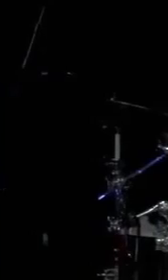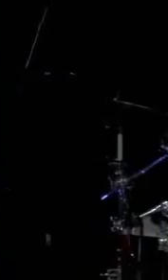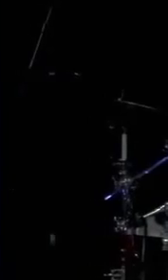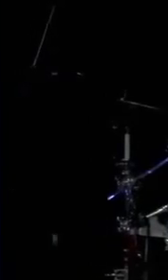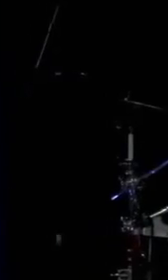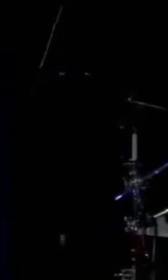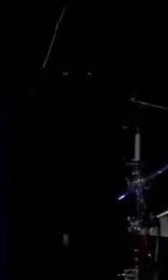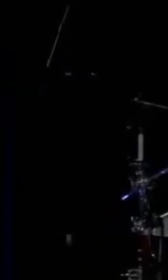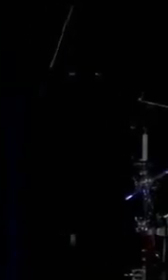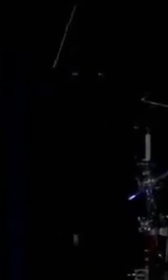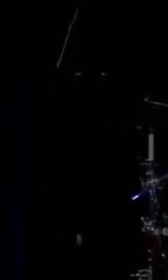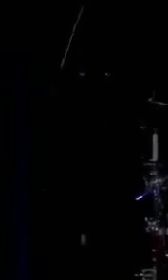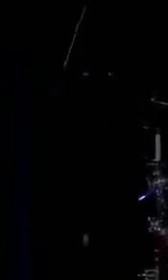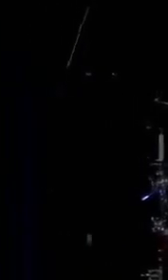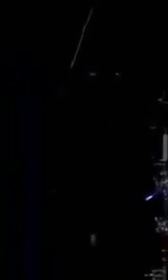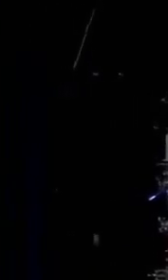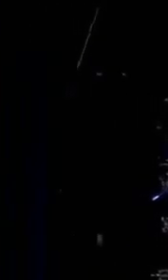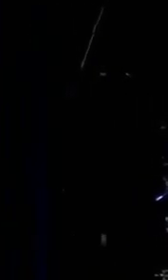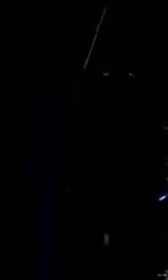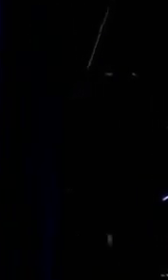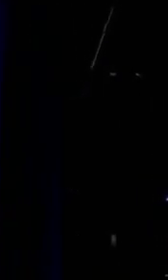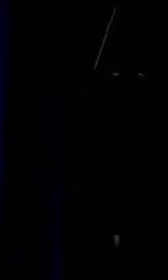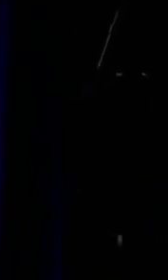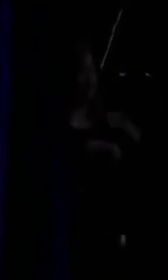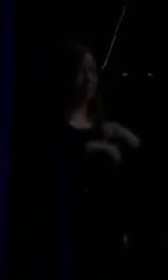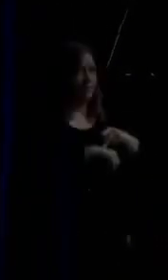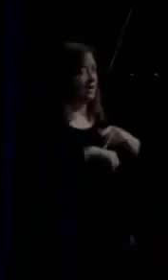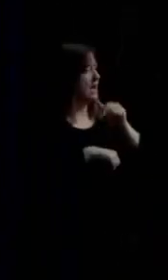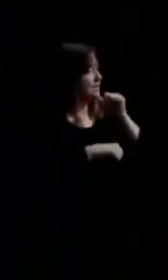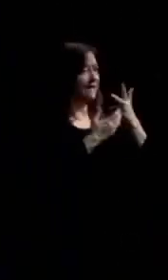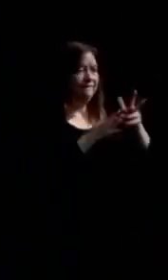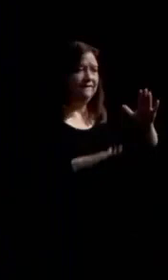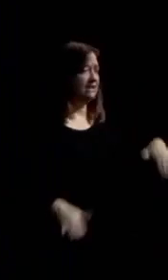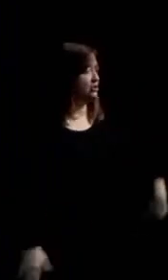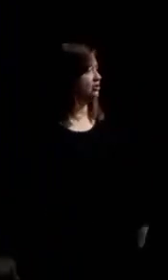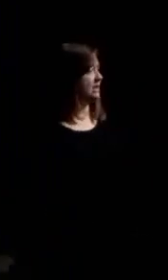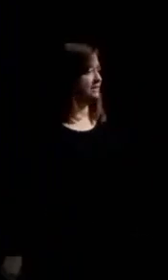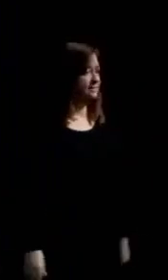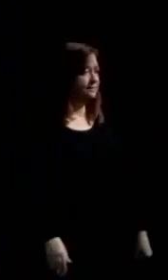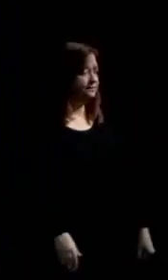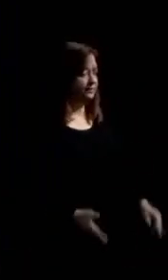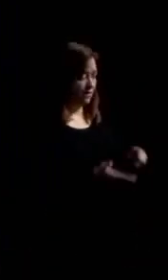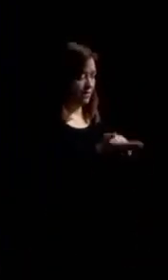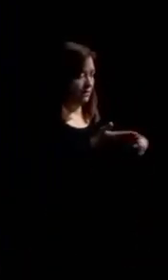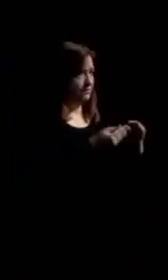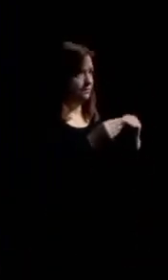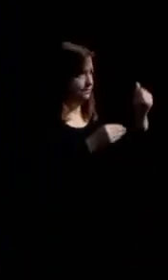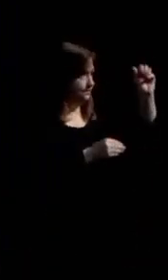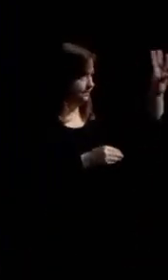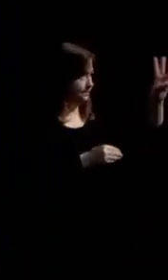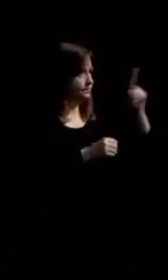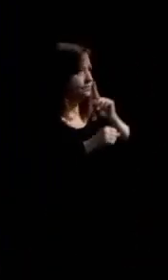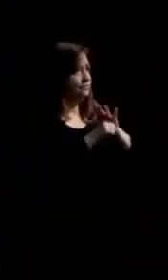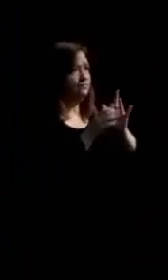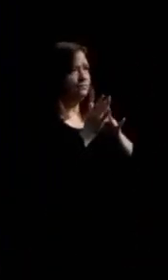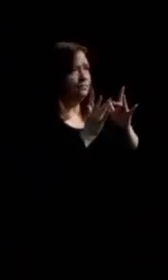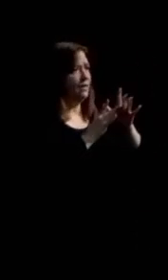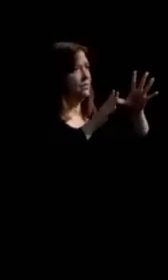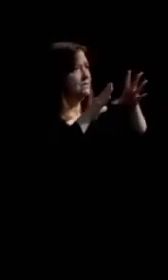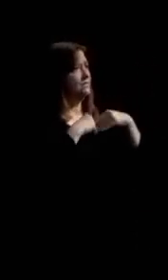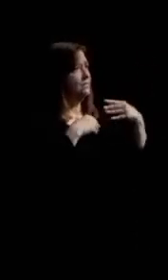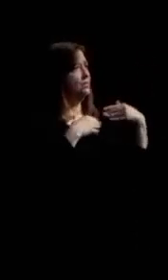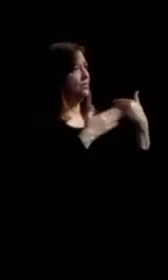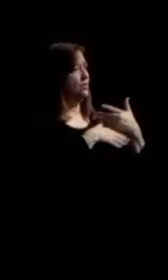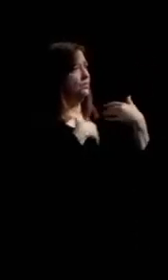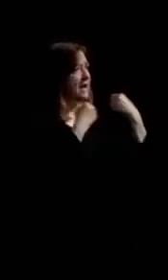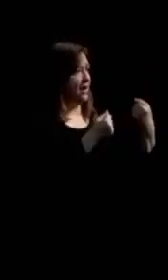the cross for you, Peter. I'm not finished with you yet. In your notes, number 6, the promise of Jesus is this: I